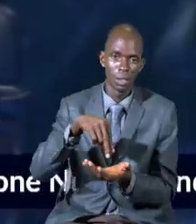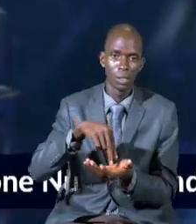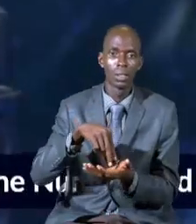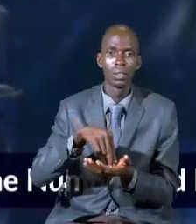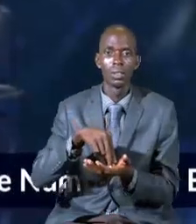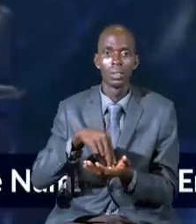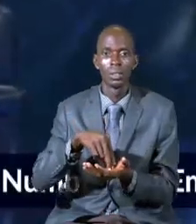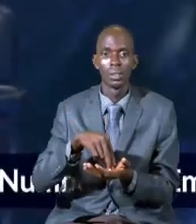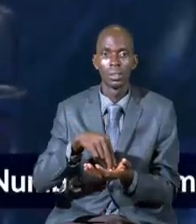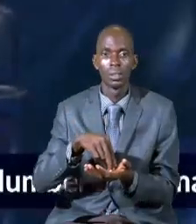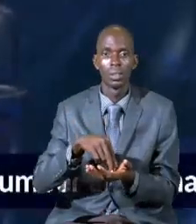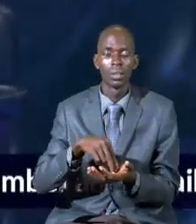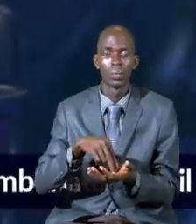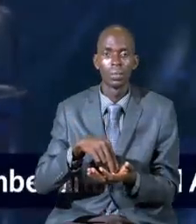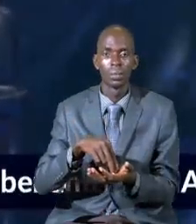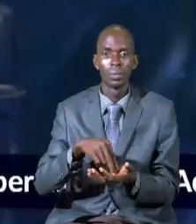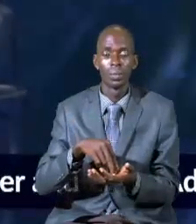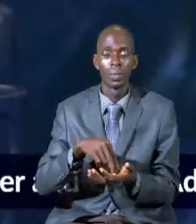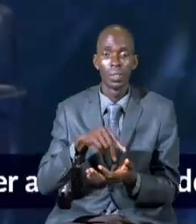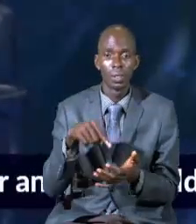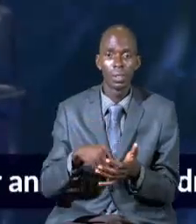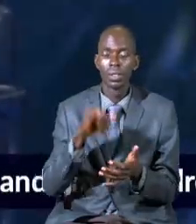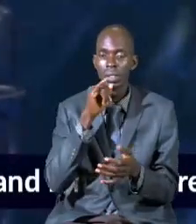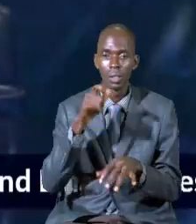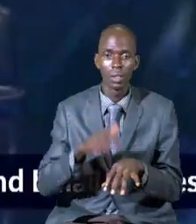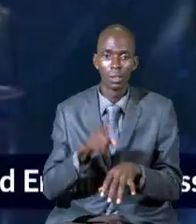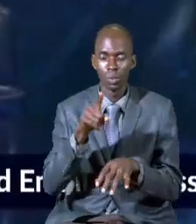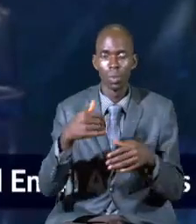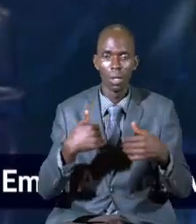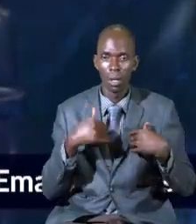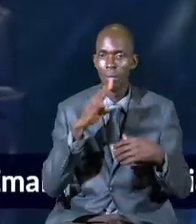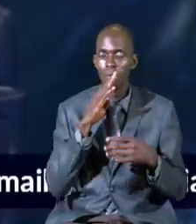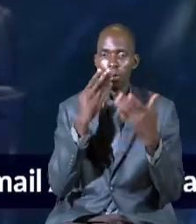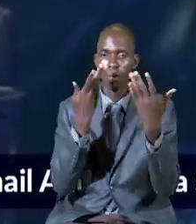It's moments that you have waiting for.